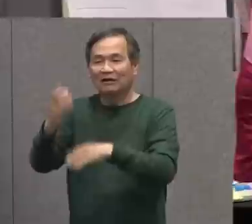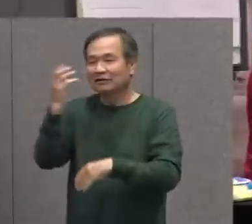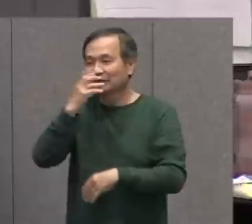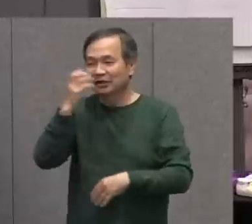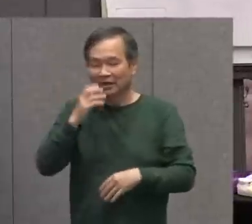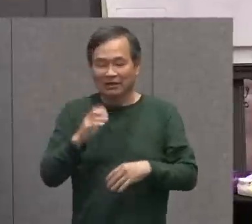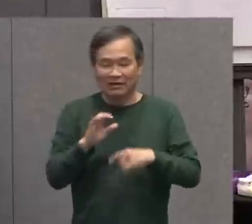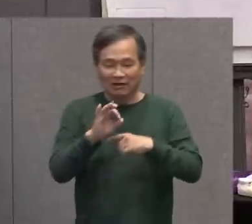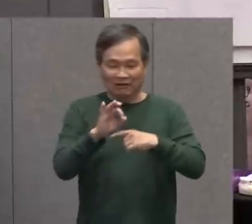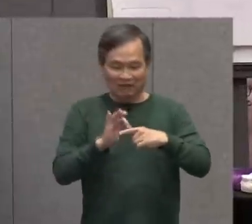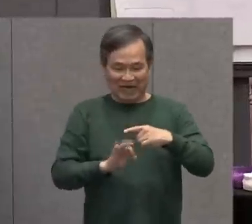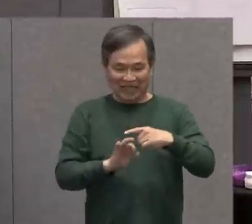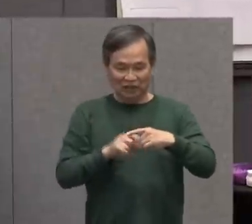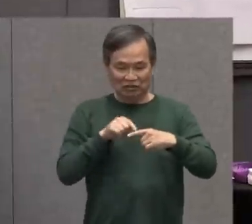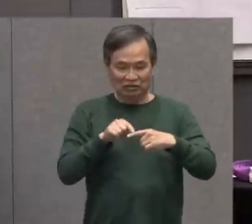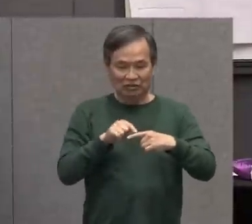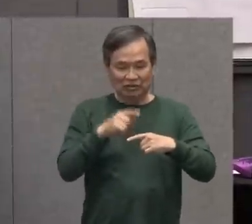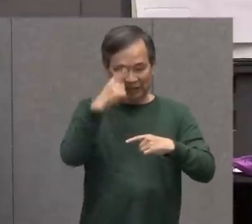see fractions